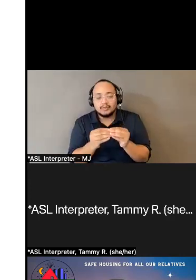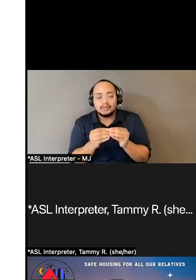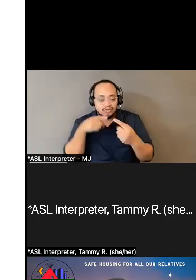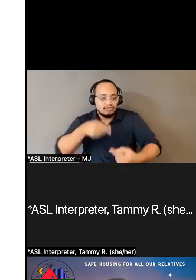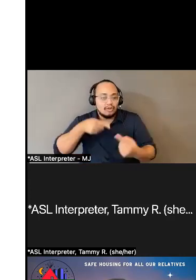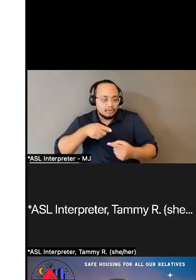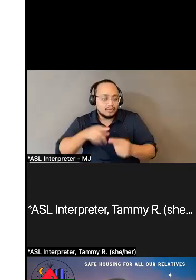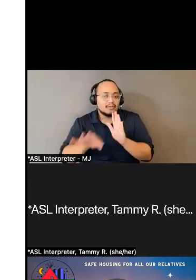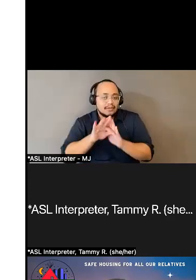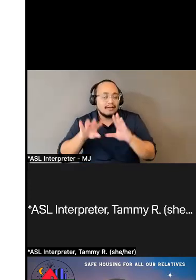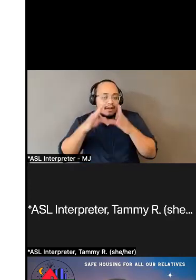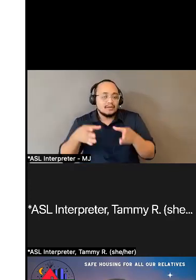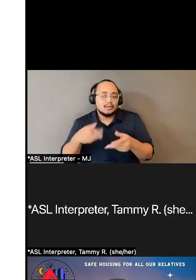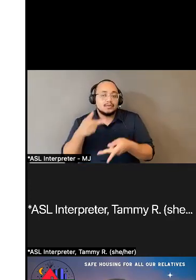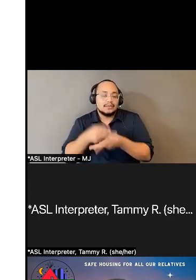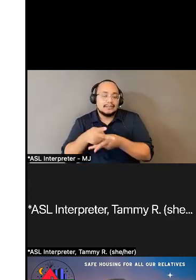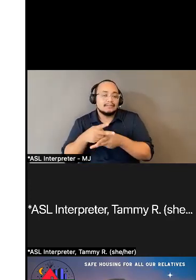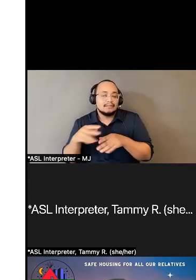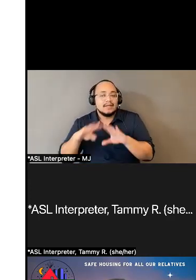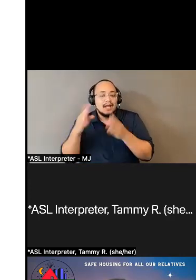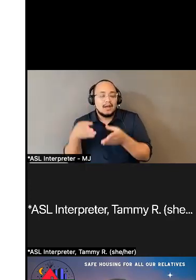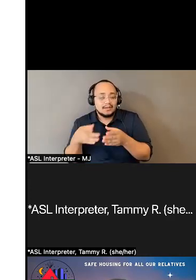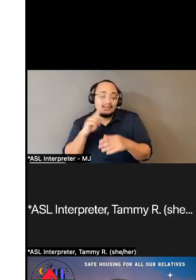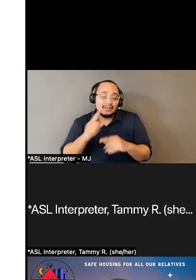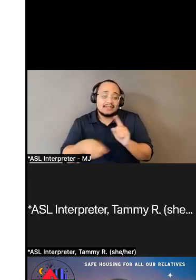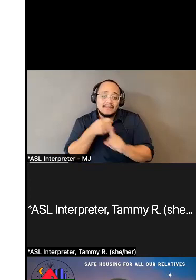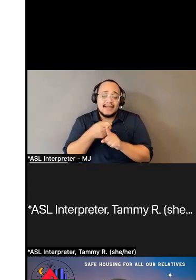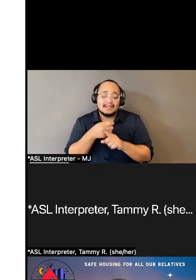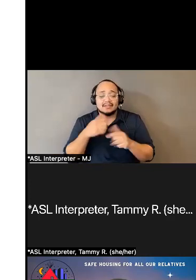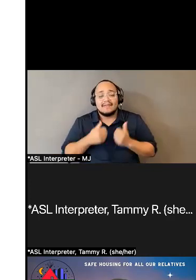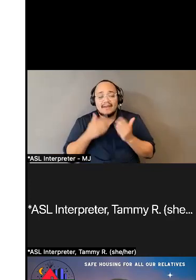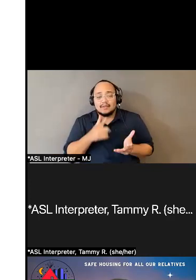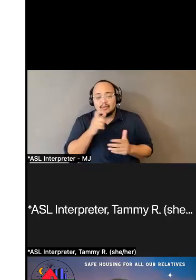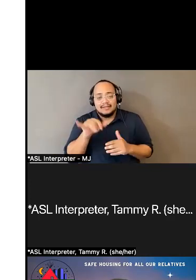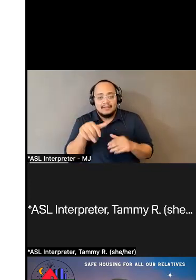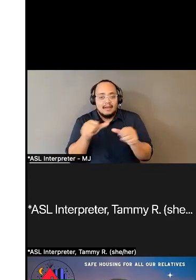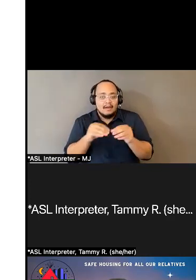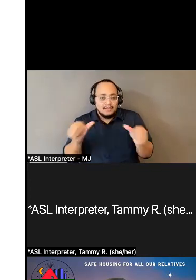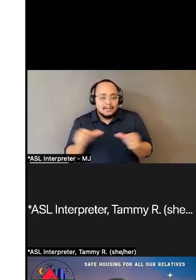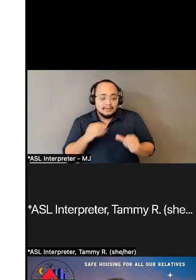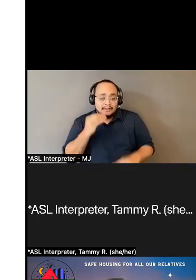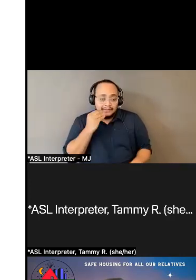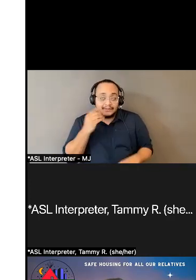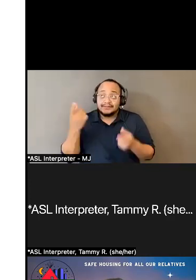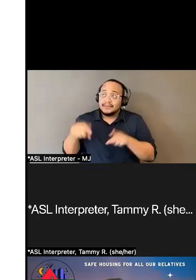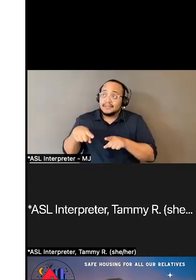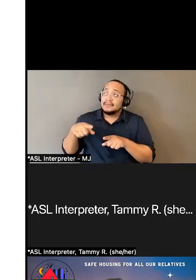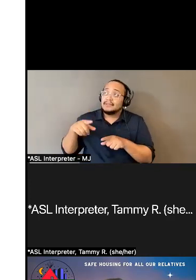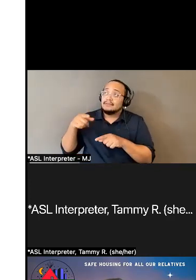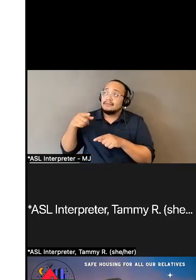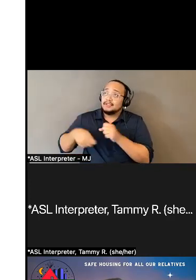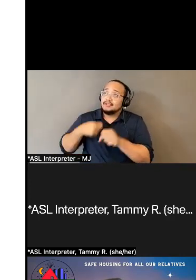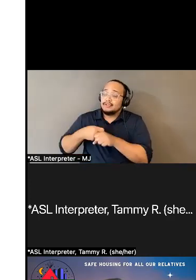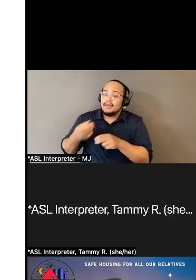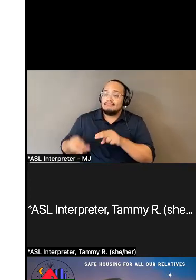continues to really impact survivors who need those spaces for safety. But this past year, there was a 20% increase in